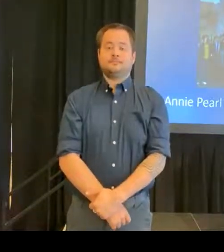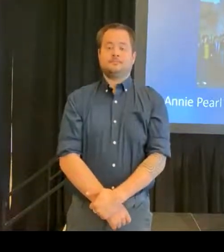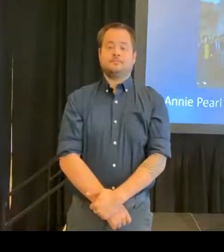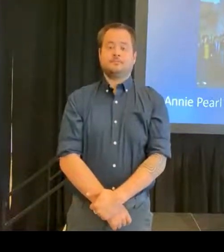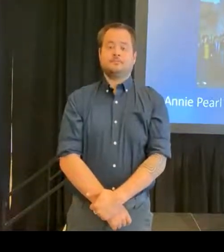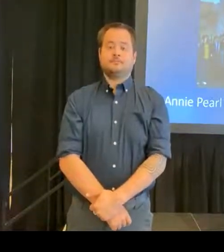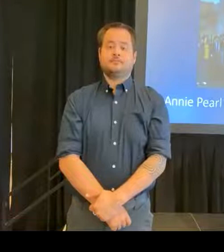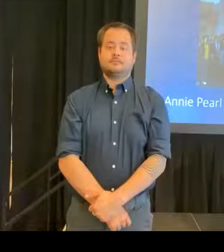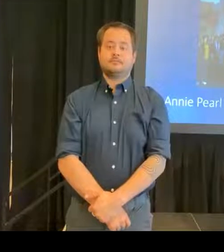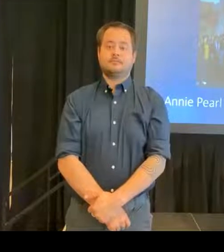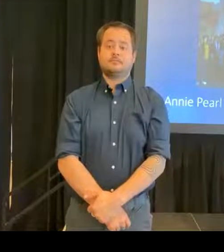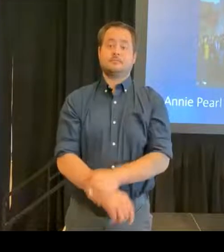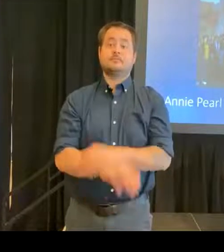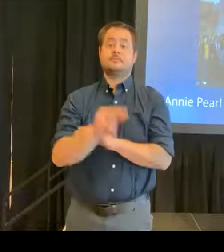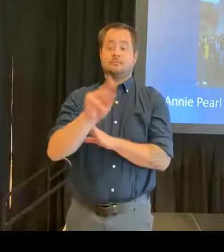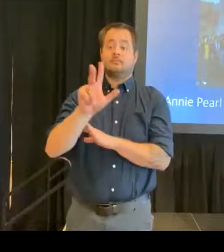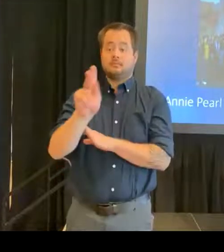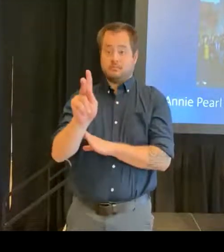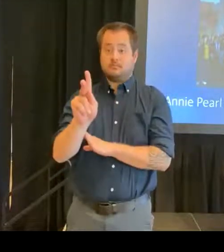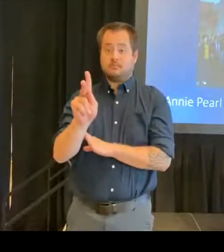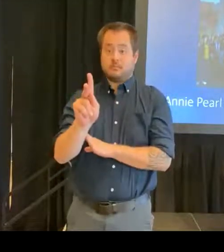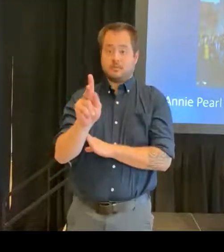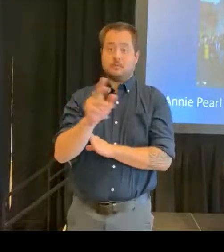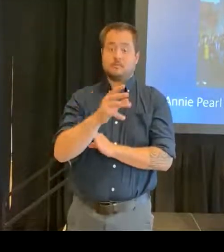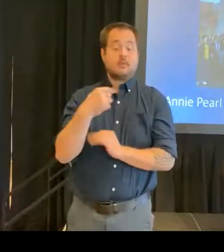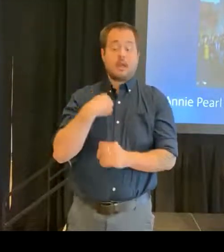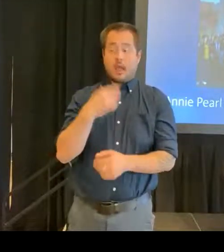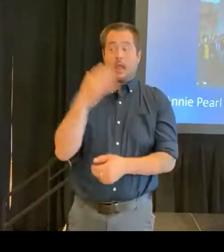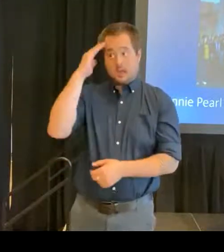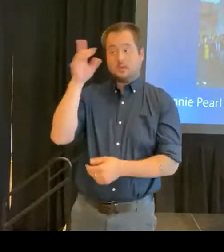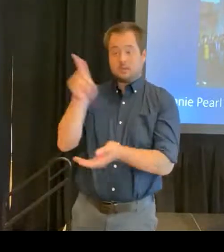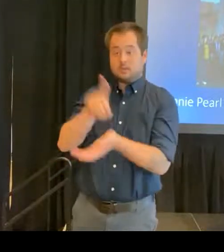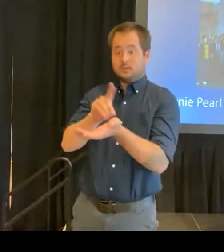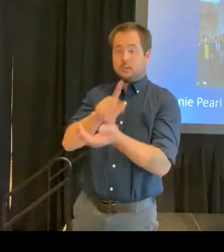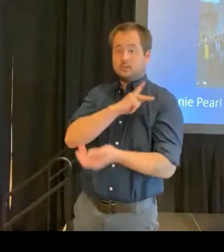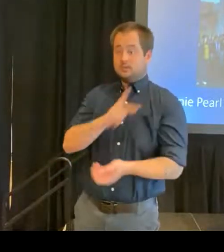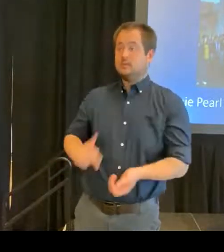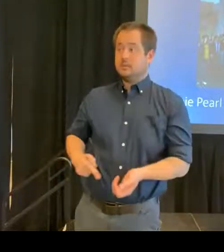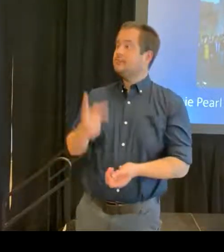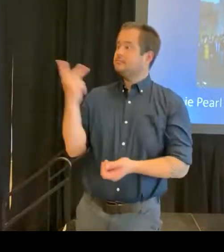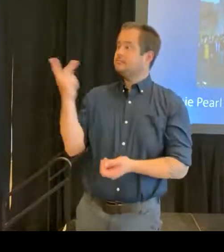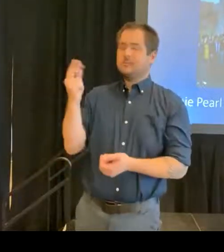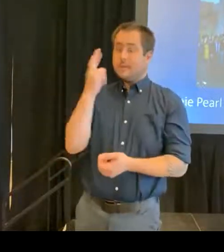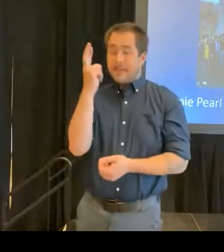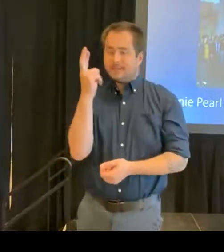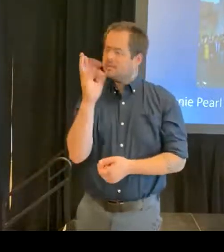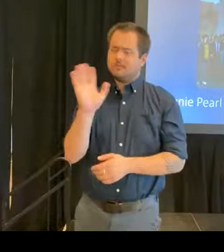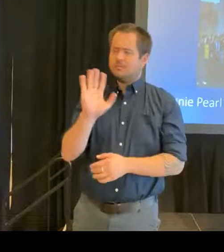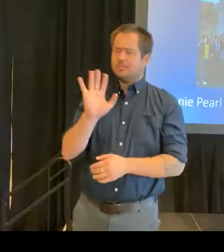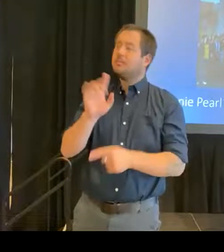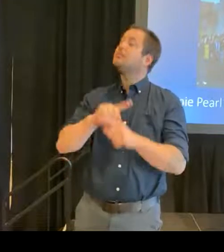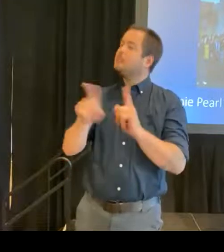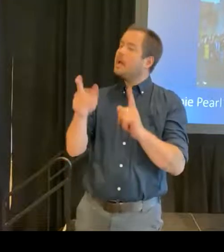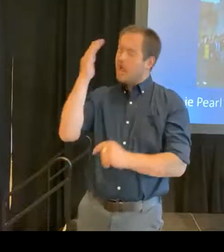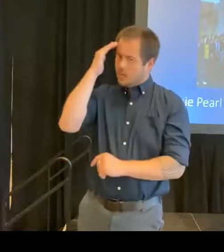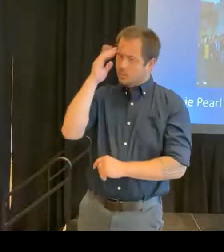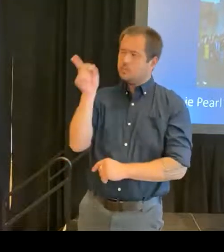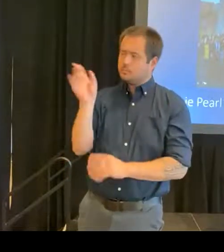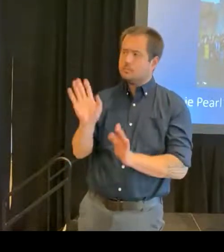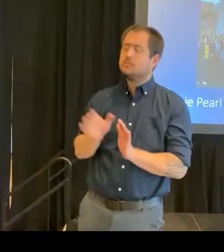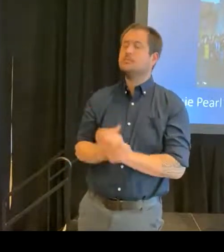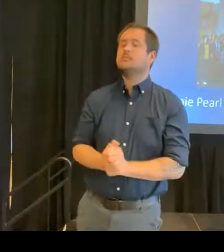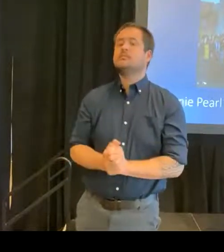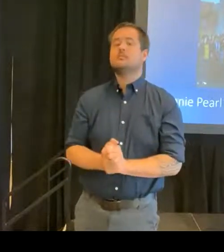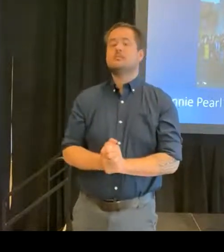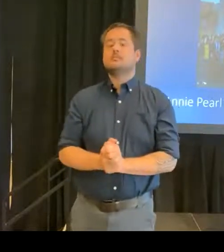Martin and his, I knew Dr. King, we weren't bosom buddies, but I knew Dr. King. But one